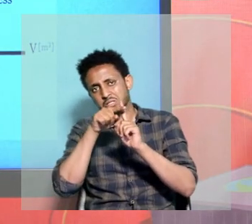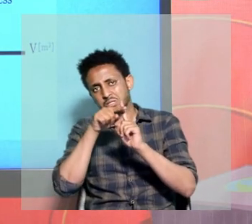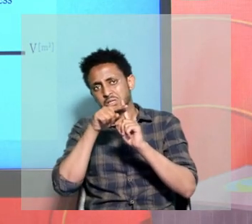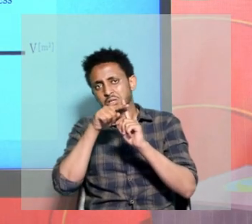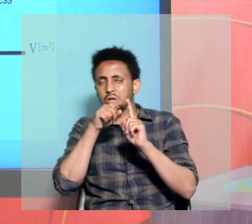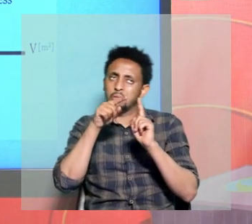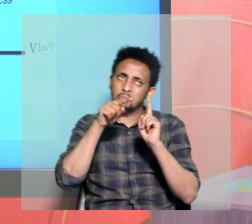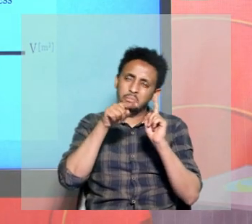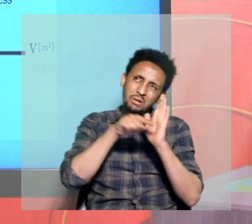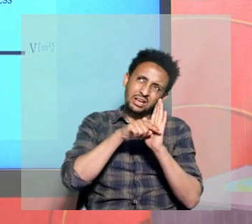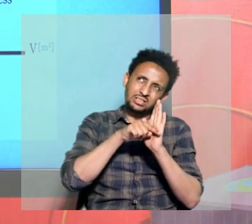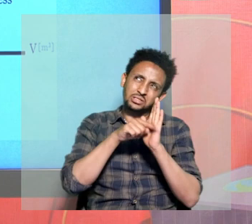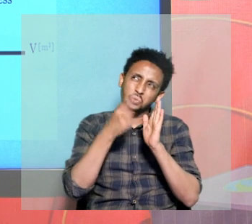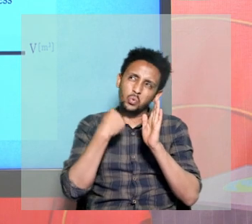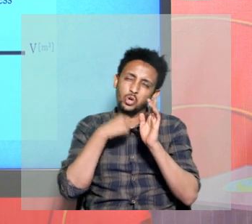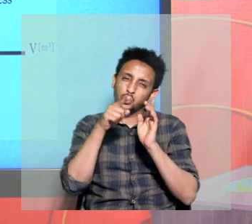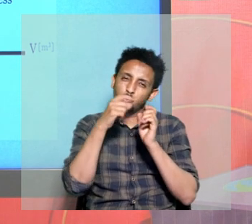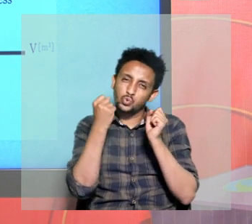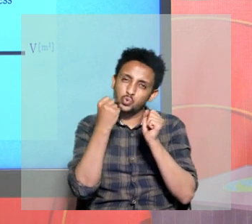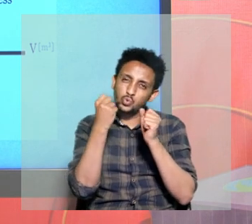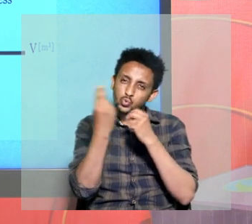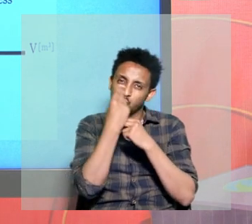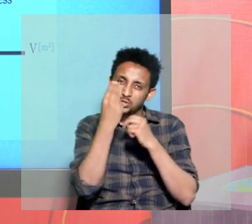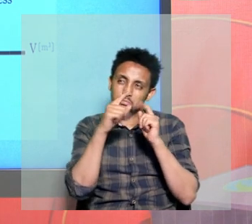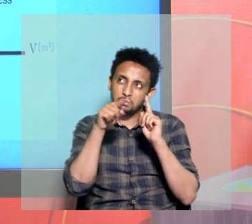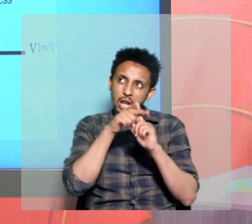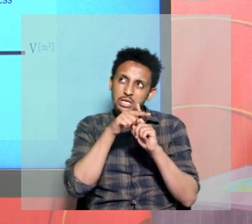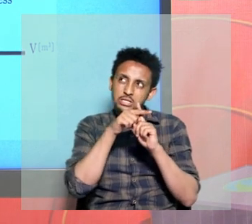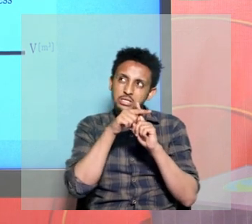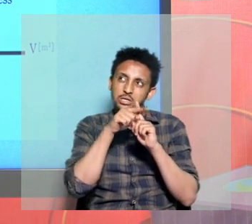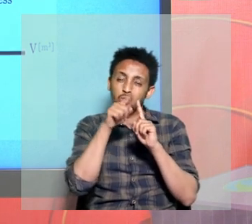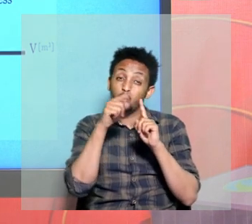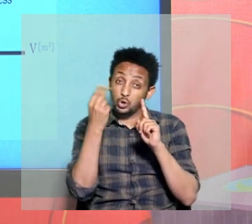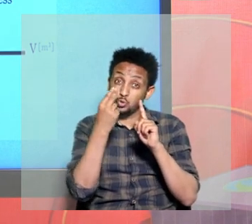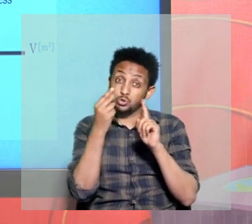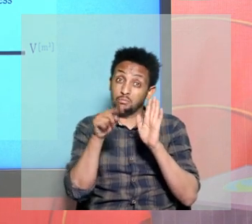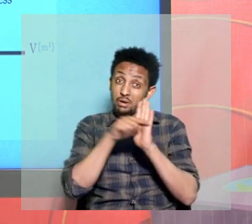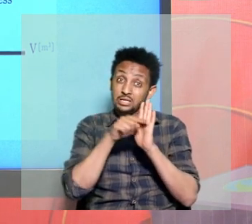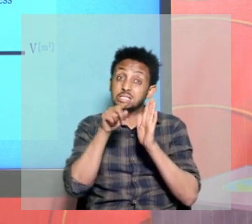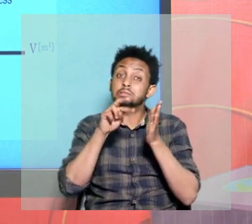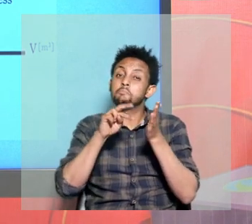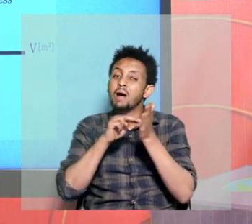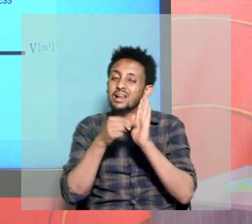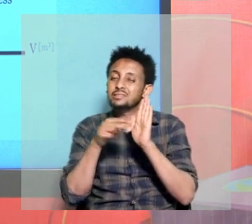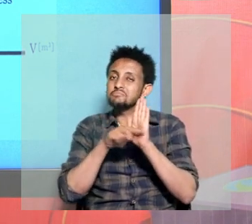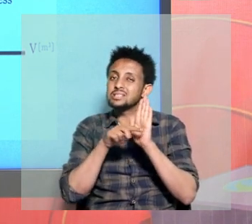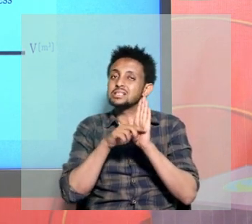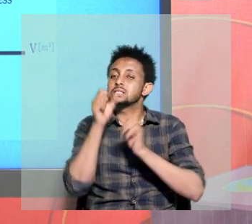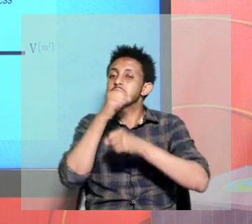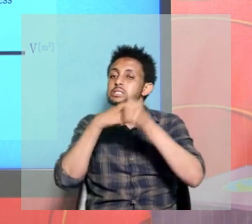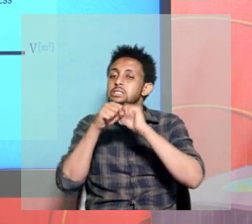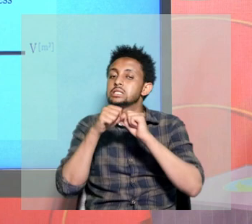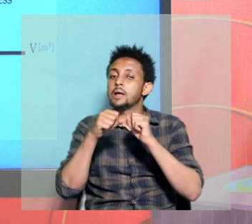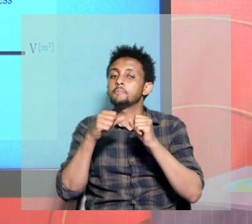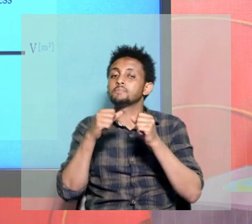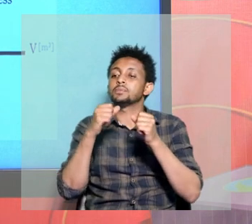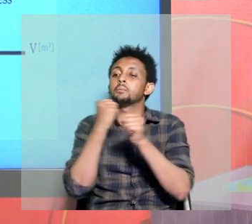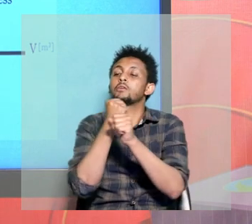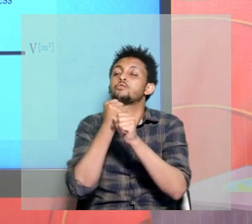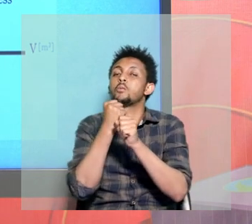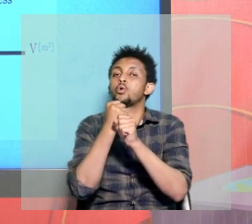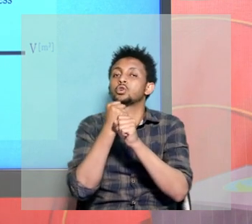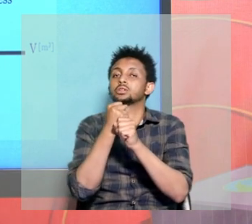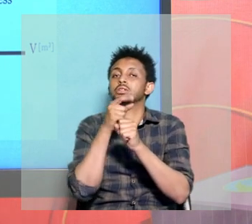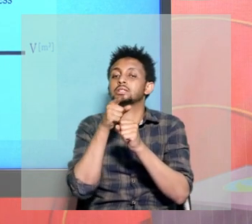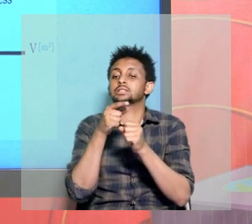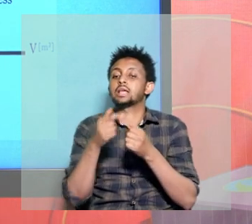use minus and when do we use plus? Well, when you use minus, it means that the system is tending to perform work